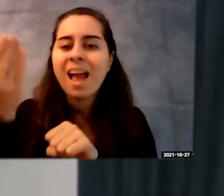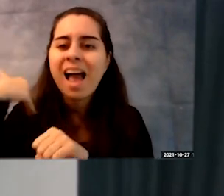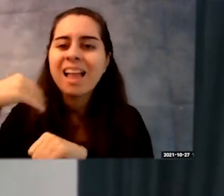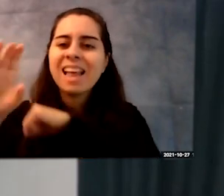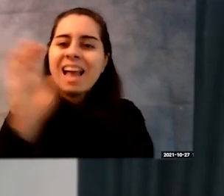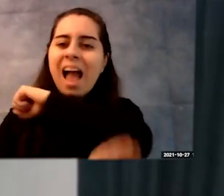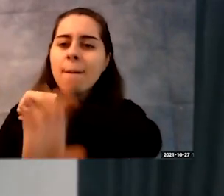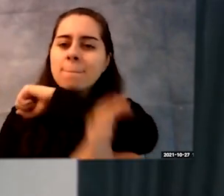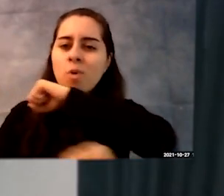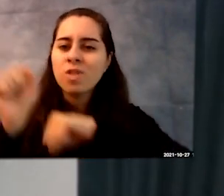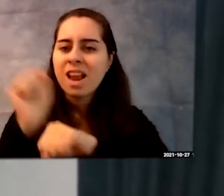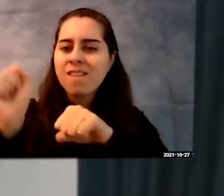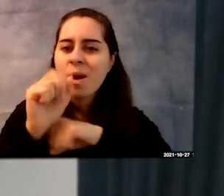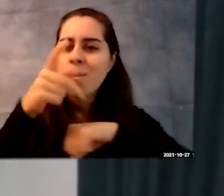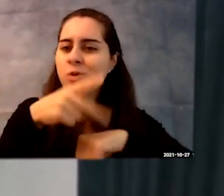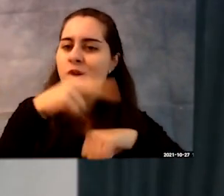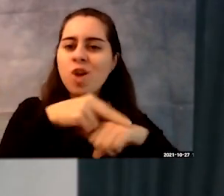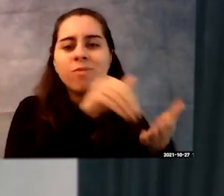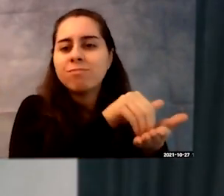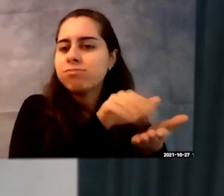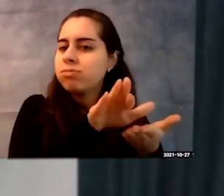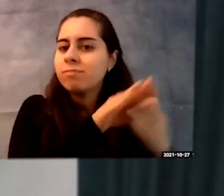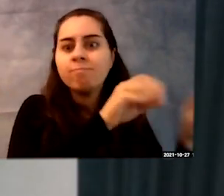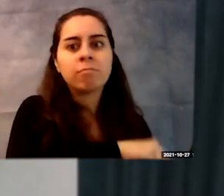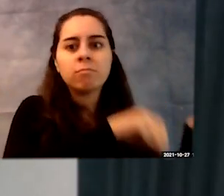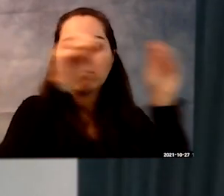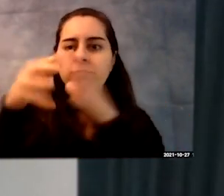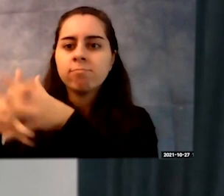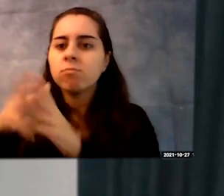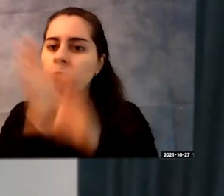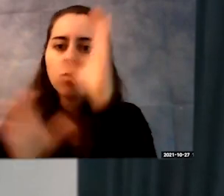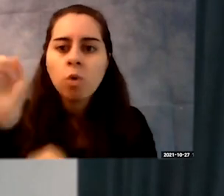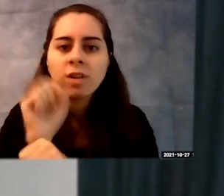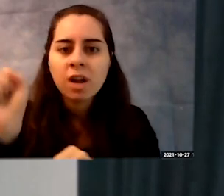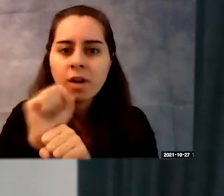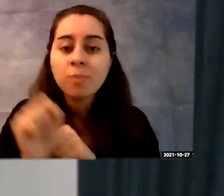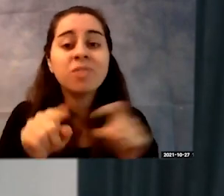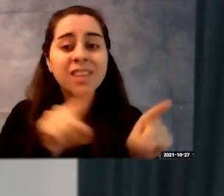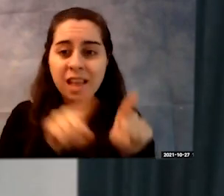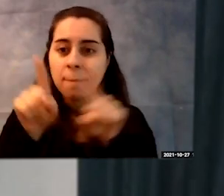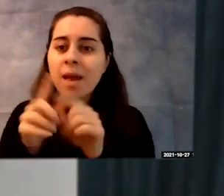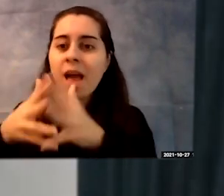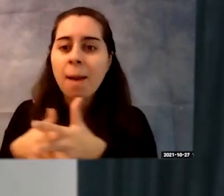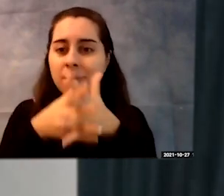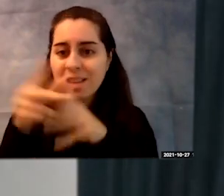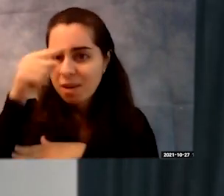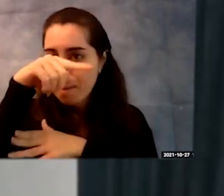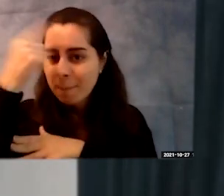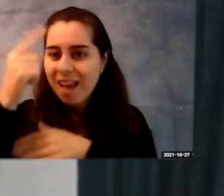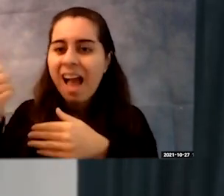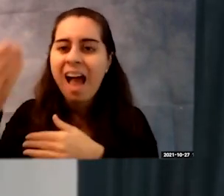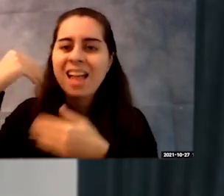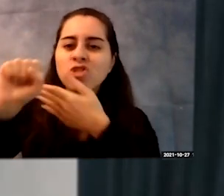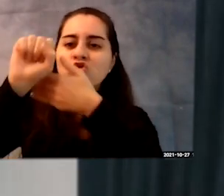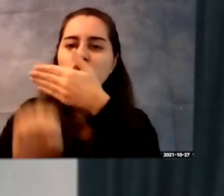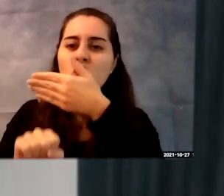Rico. Likewise, thousands of Black Americans fled from poverty in the South and chose New York as